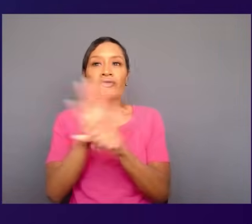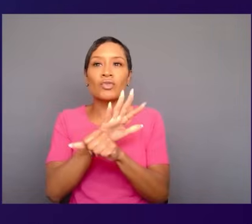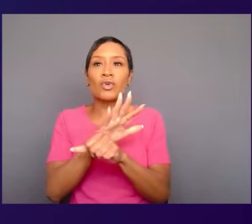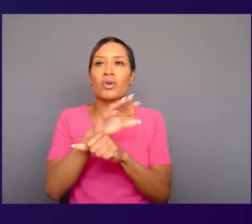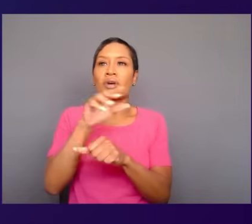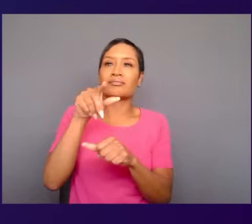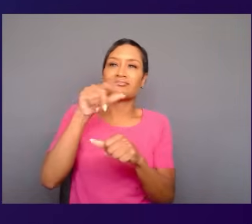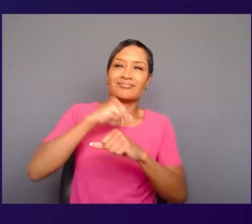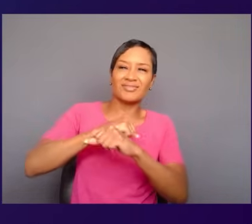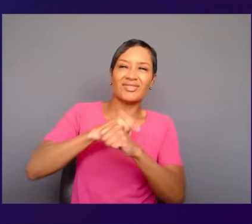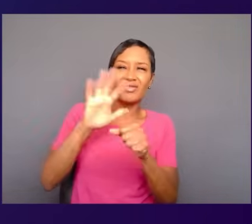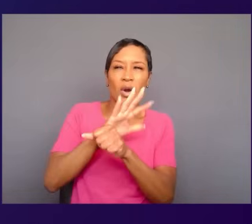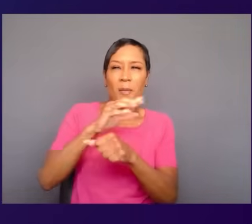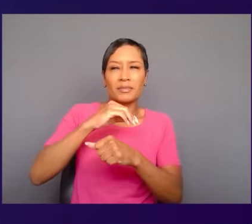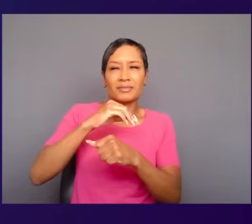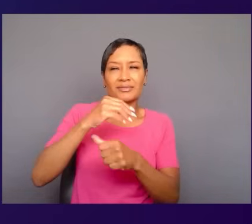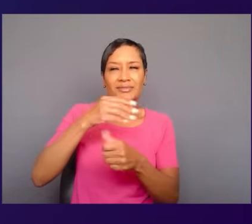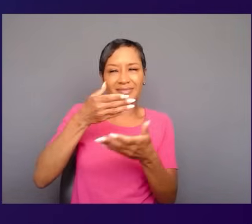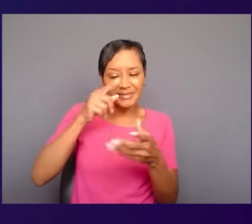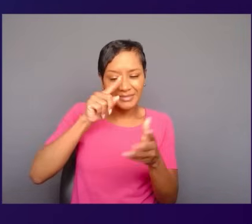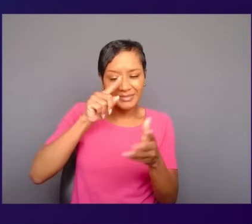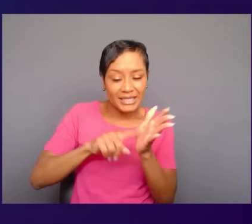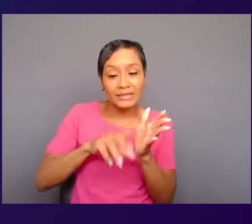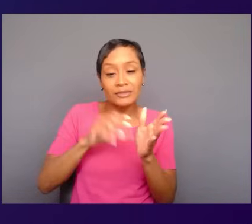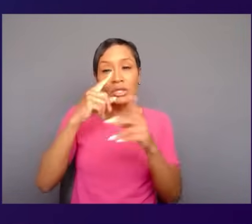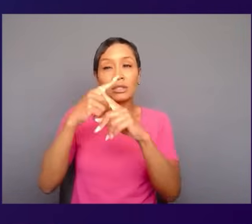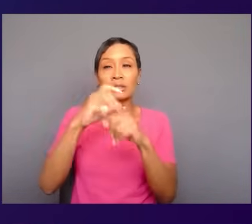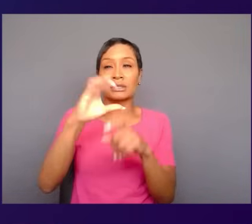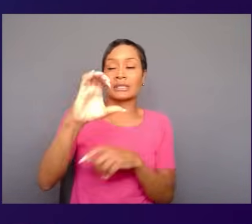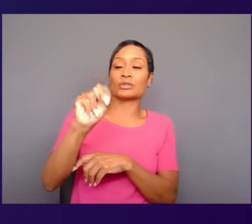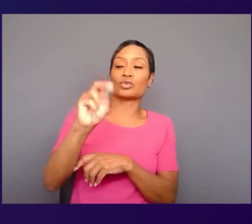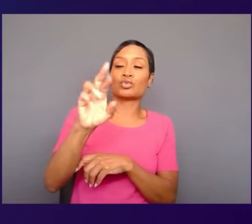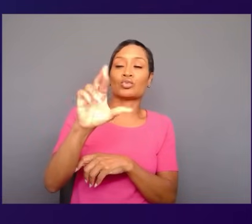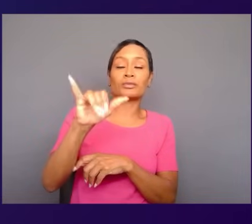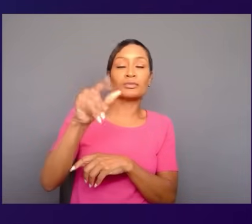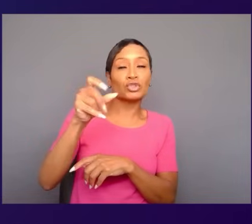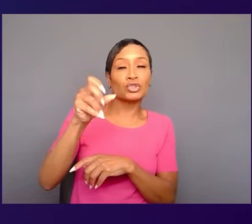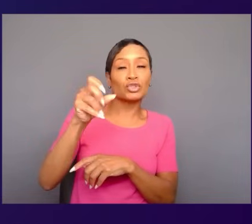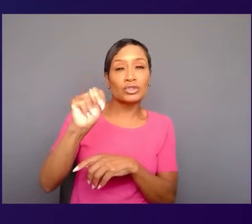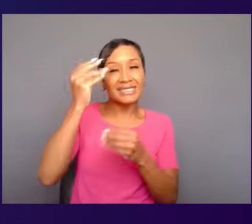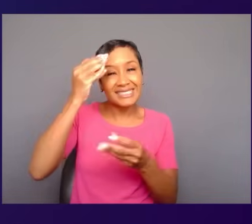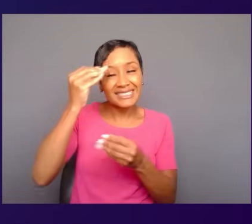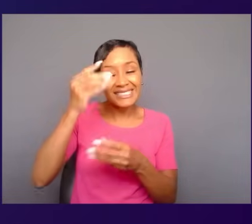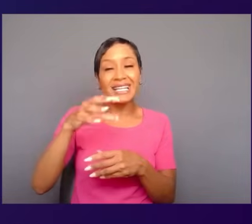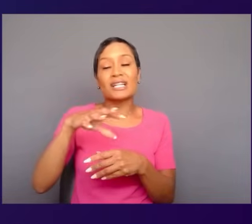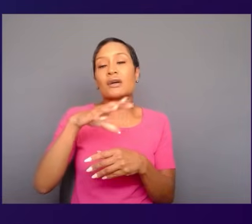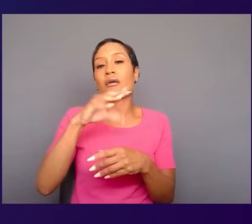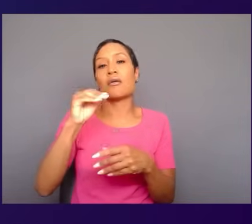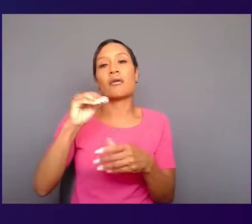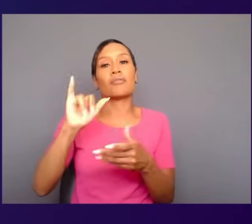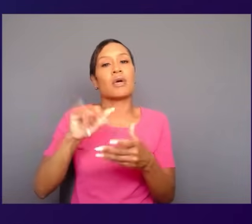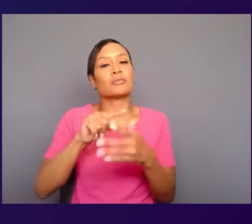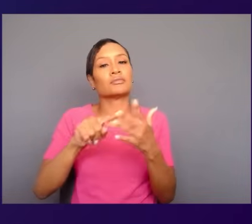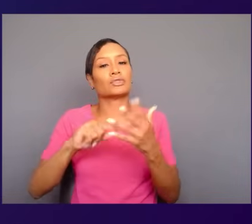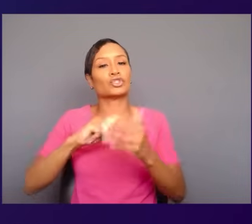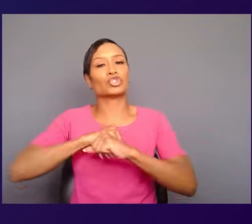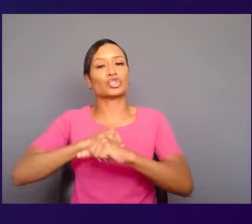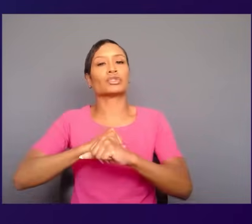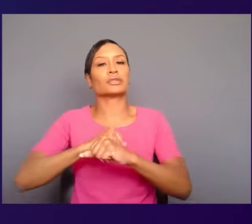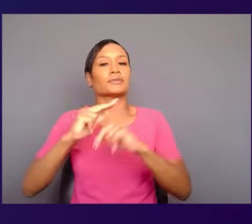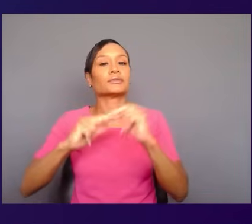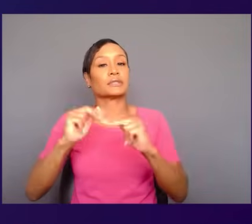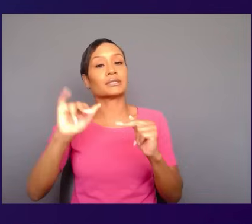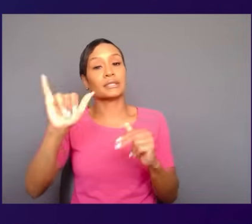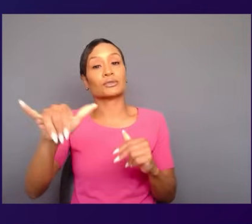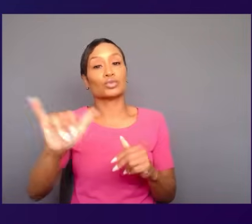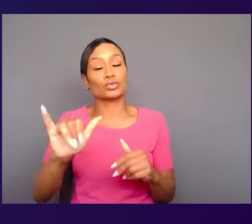capabilities. Improves resilience, allows for encryption of all the data flowing across the network before it leaves our secured facilities.